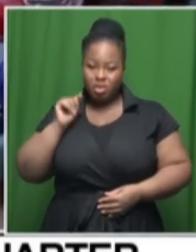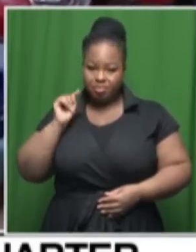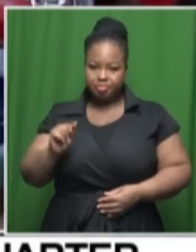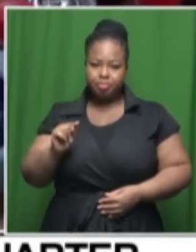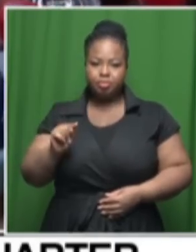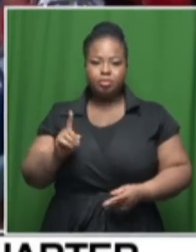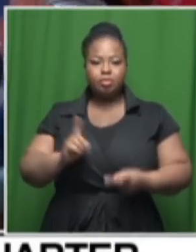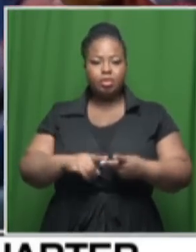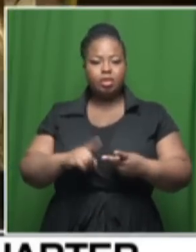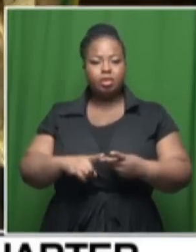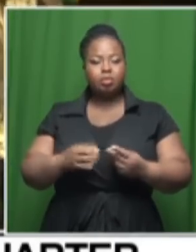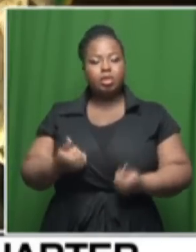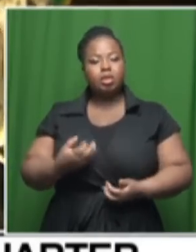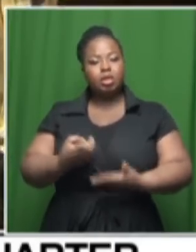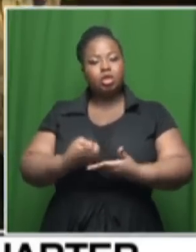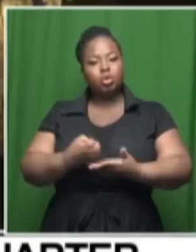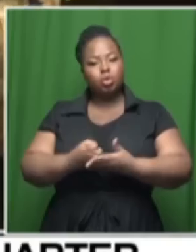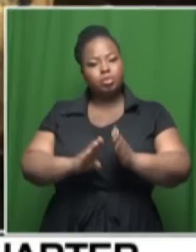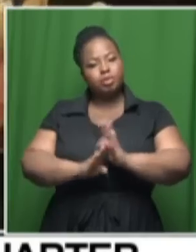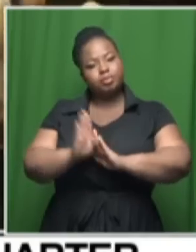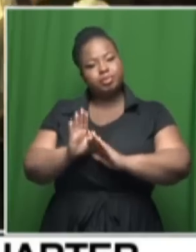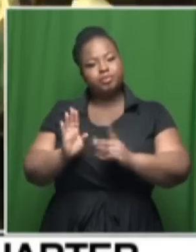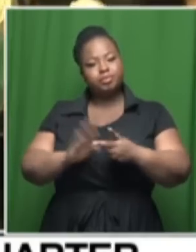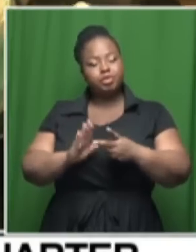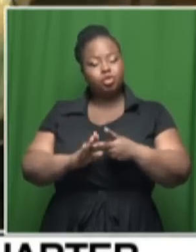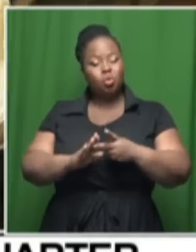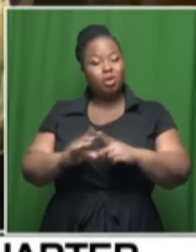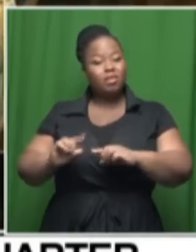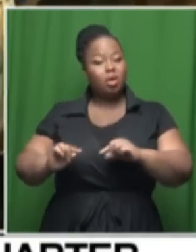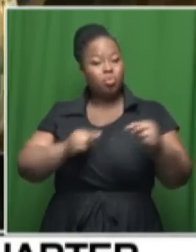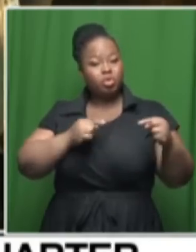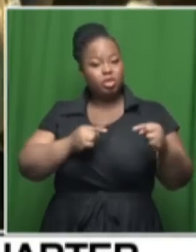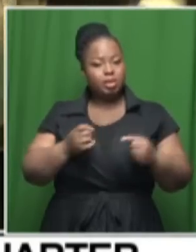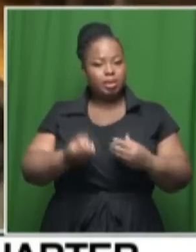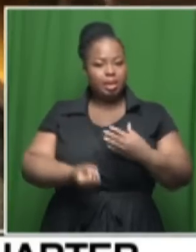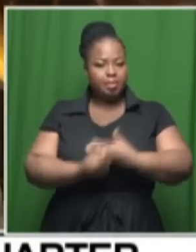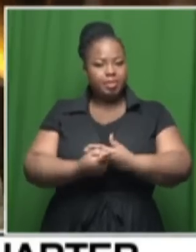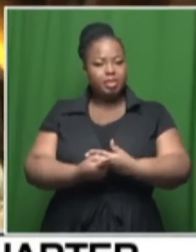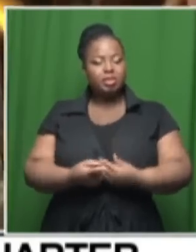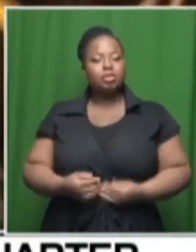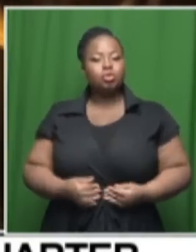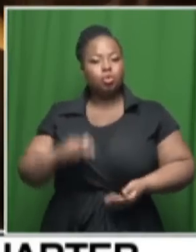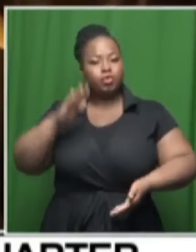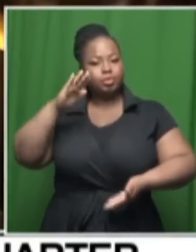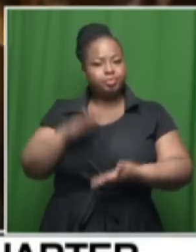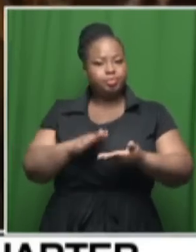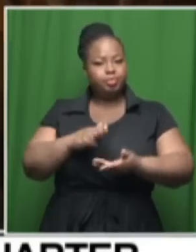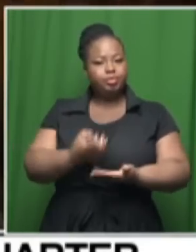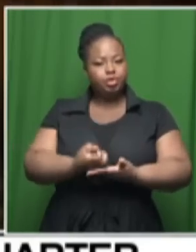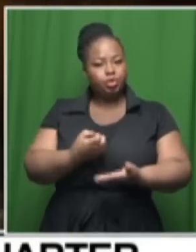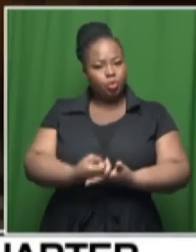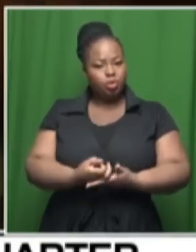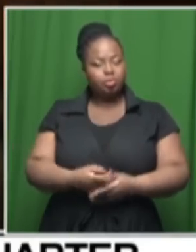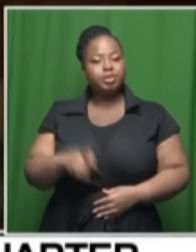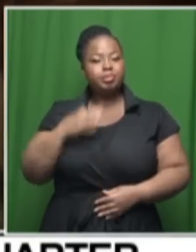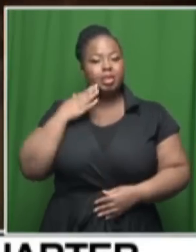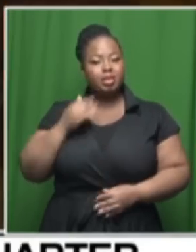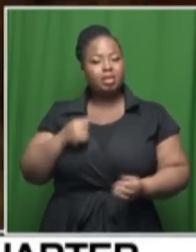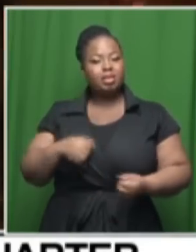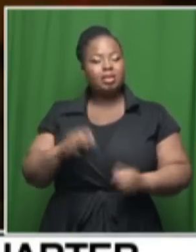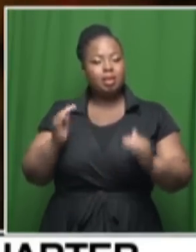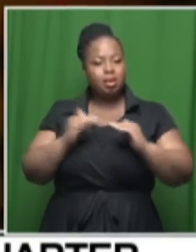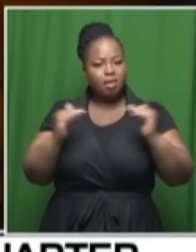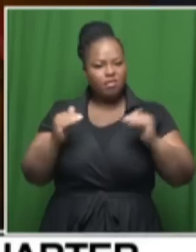debt or by growing the economy. And if the opposite happens, like in a shrinking and a contracting economy, while the debt levels remain